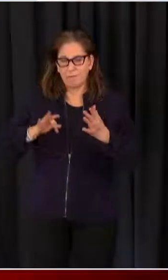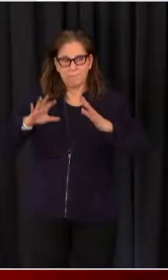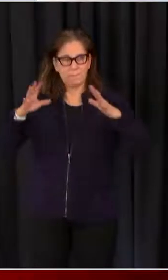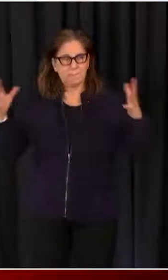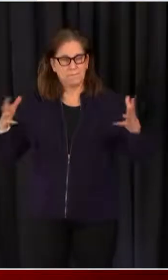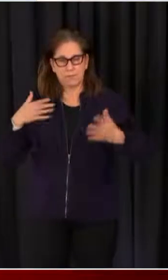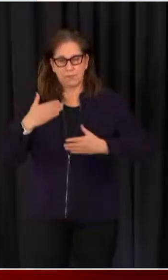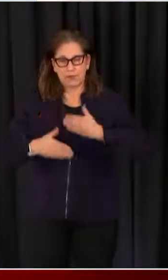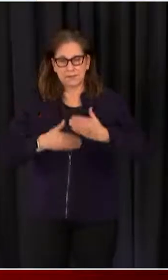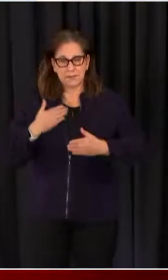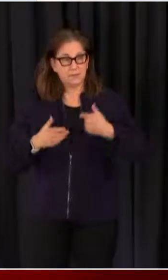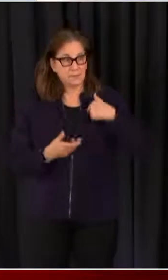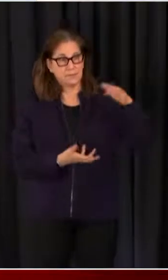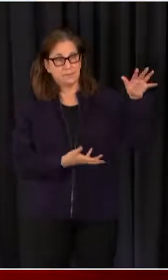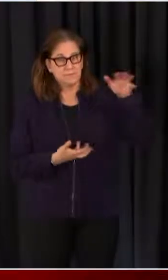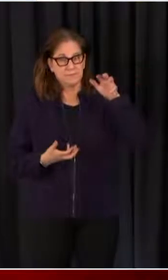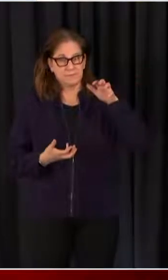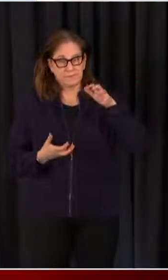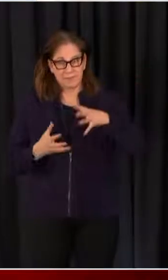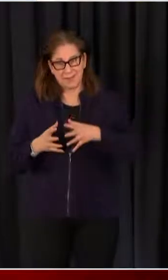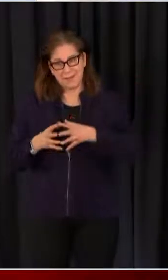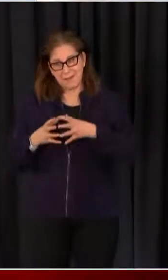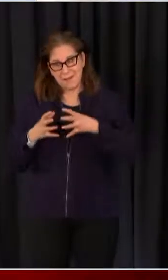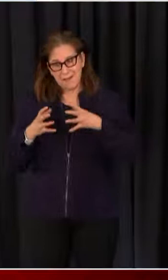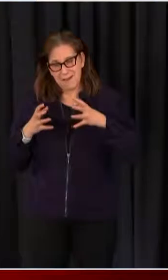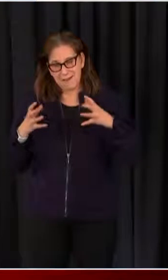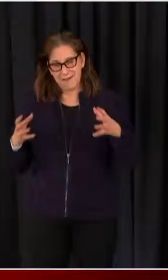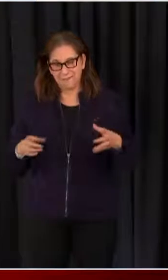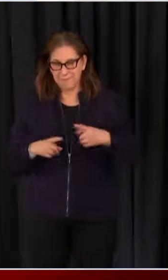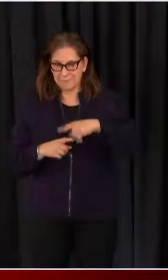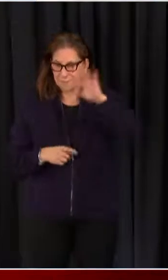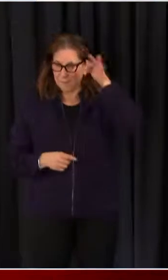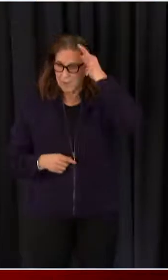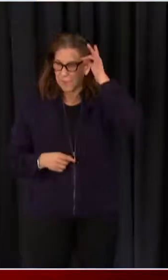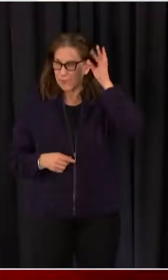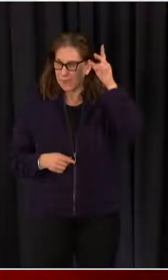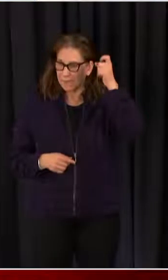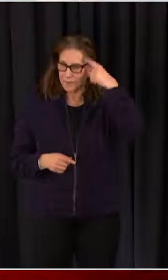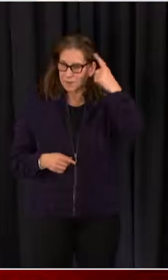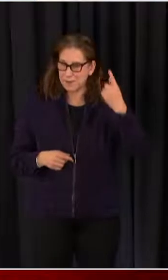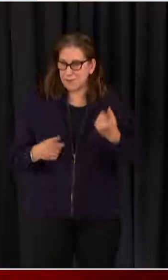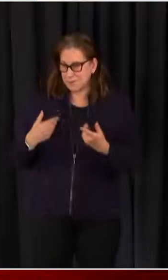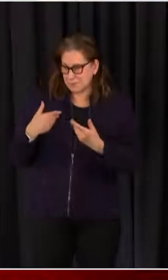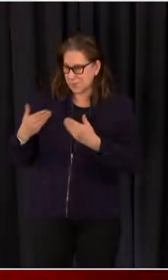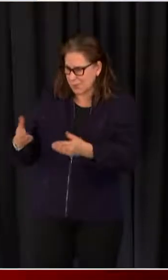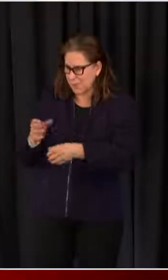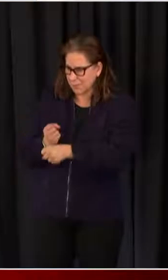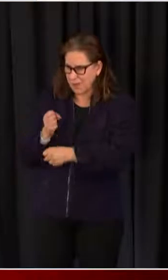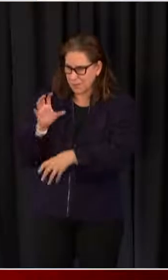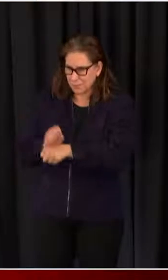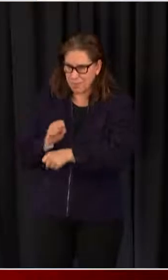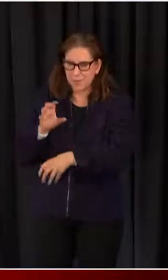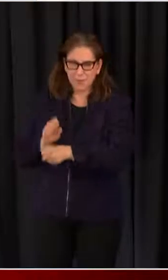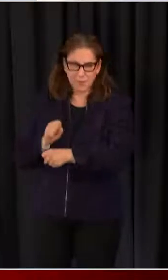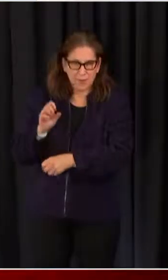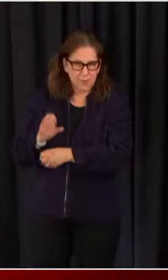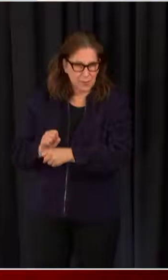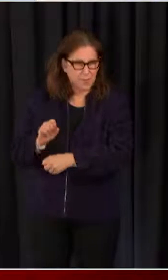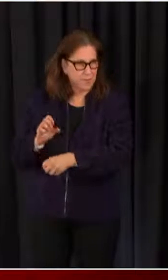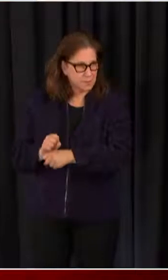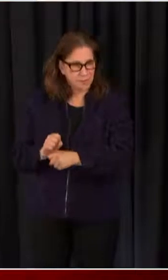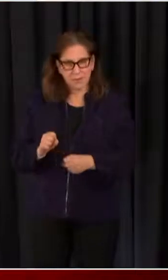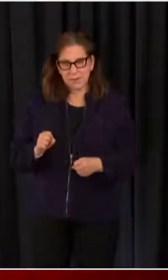federal government, which is how we make appointments available, is unchanged. So we still can only